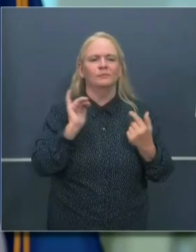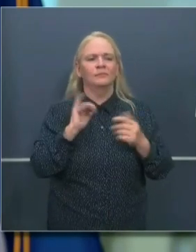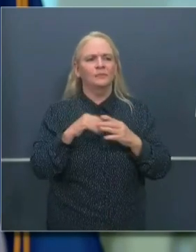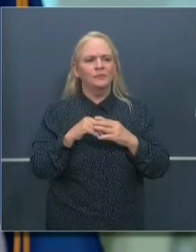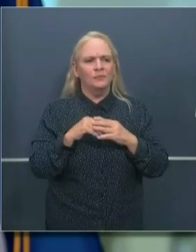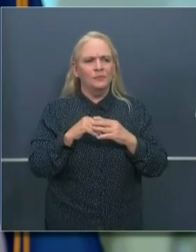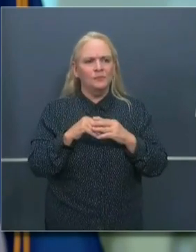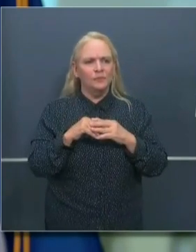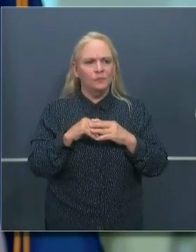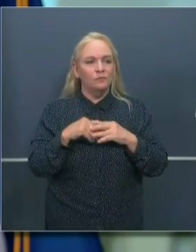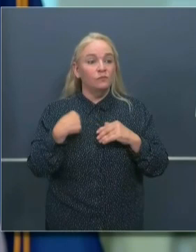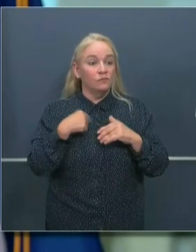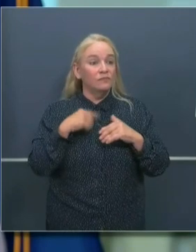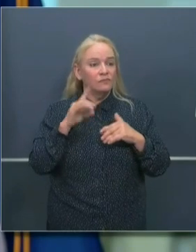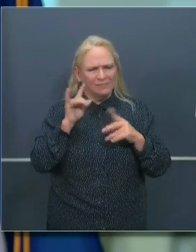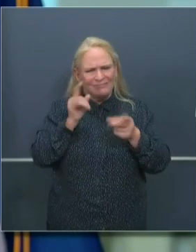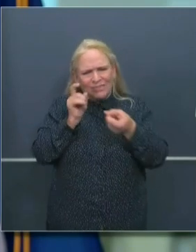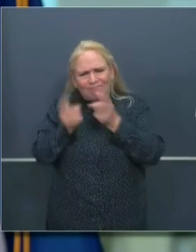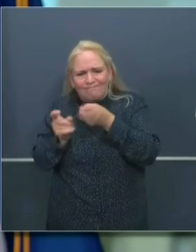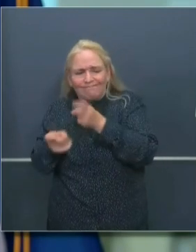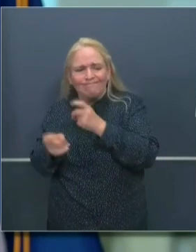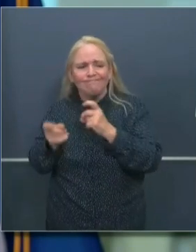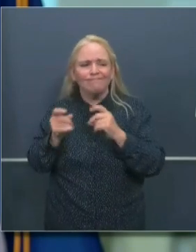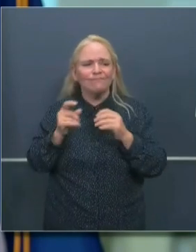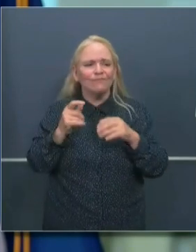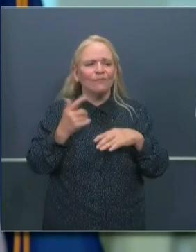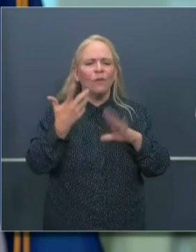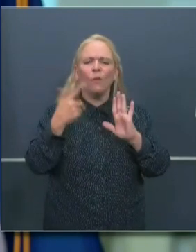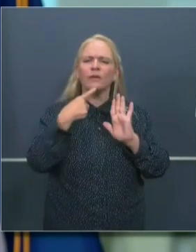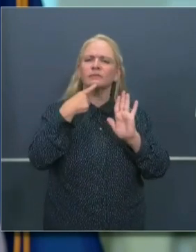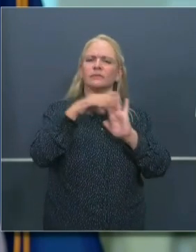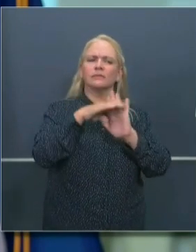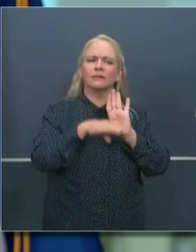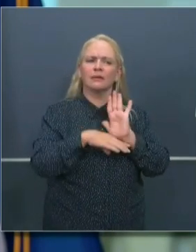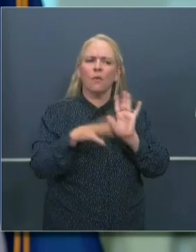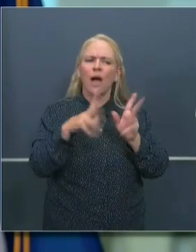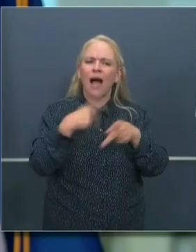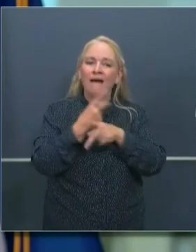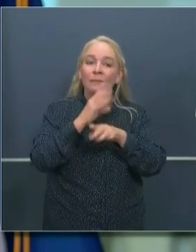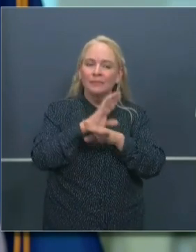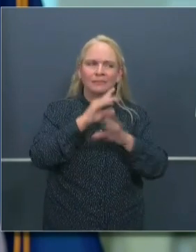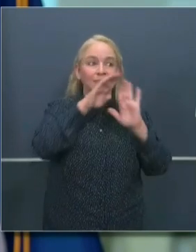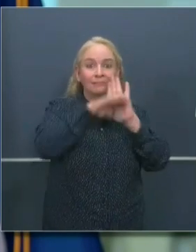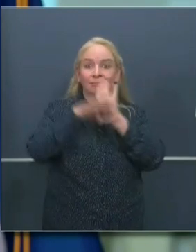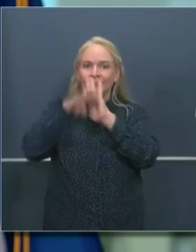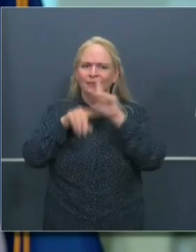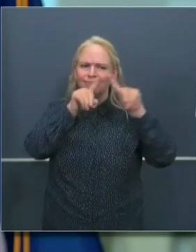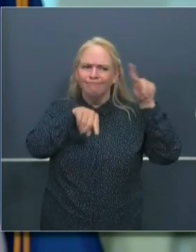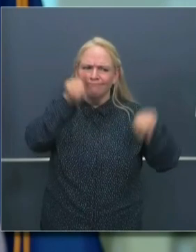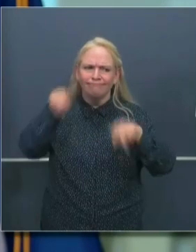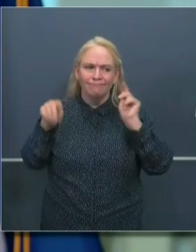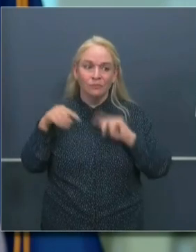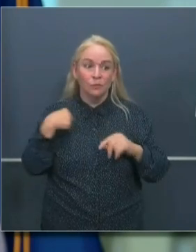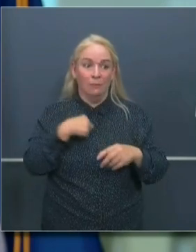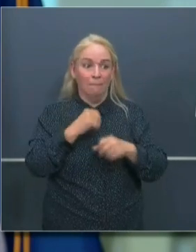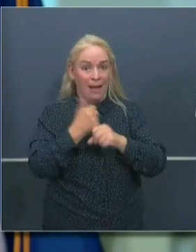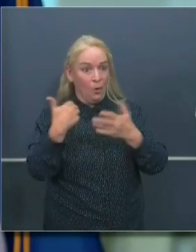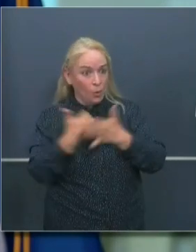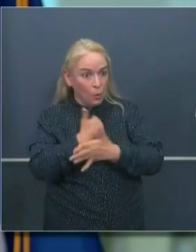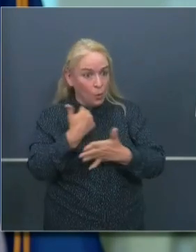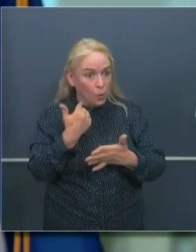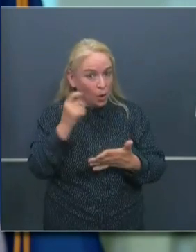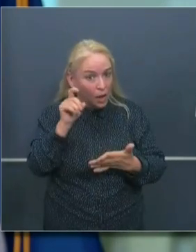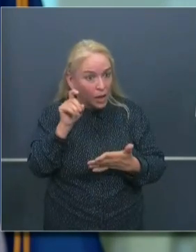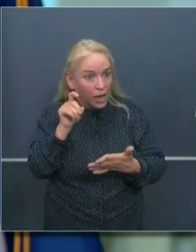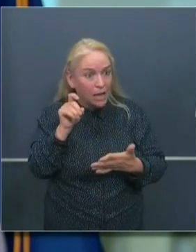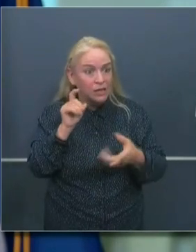and update them. And I can assure you, you'll be among the first to know. As soon as we make any additional updates, we will make